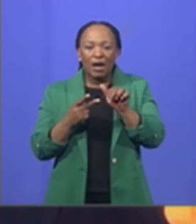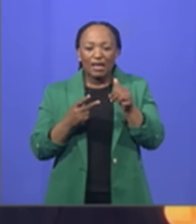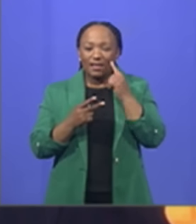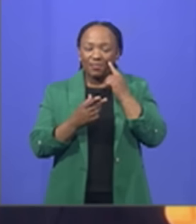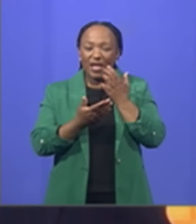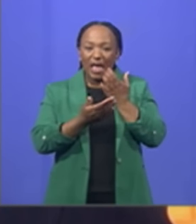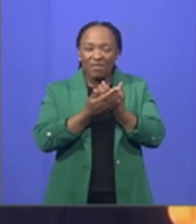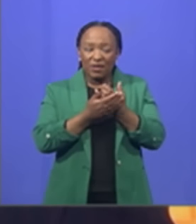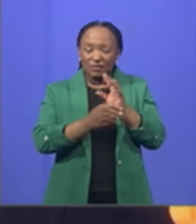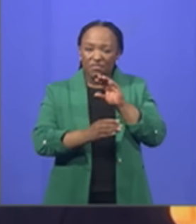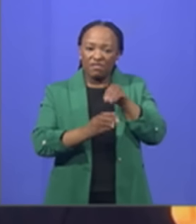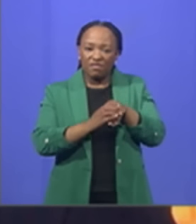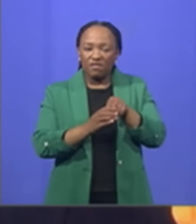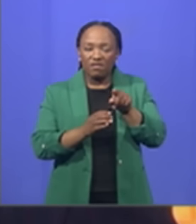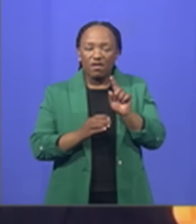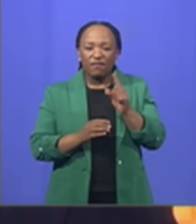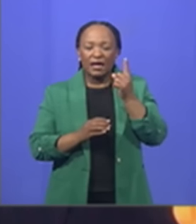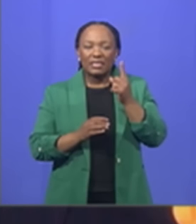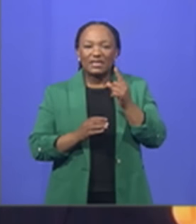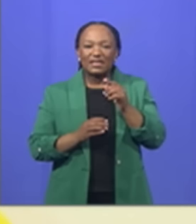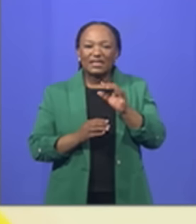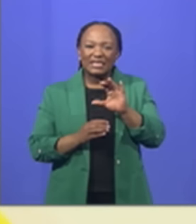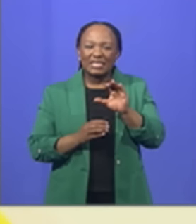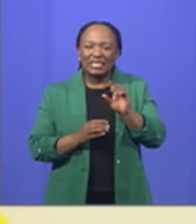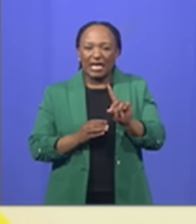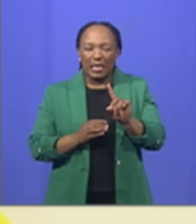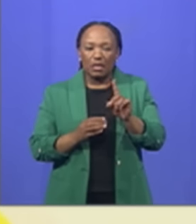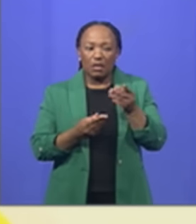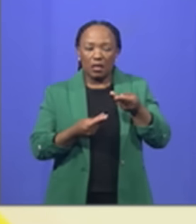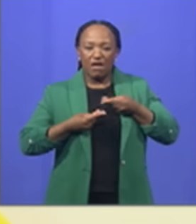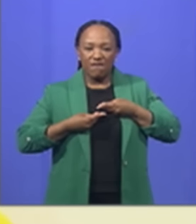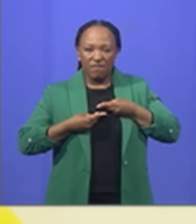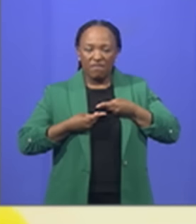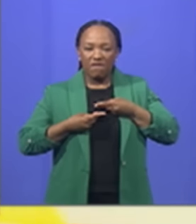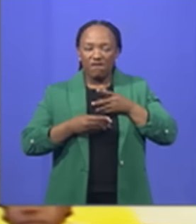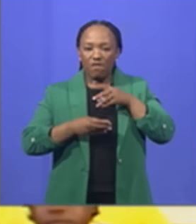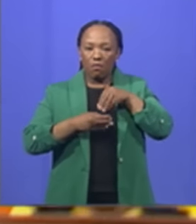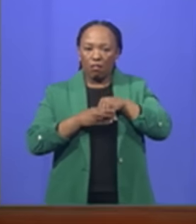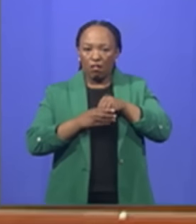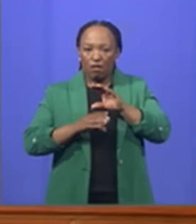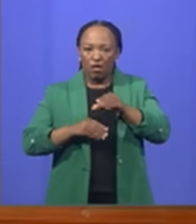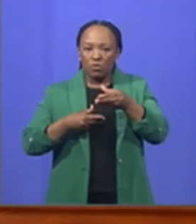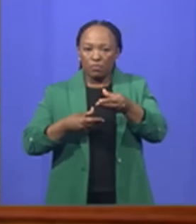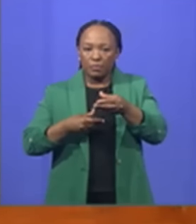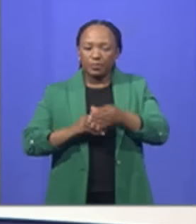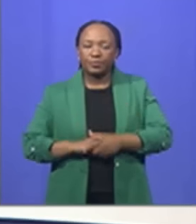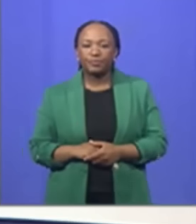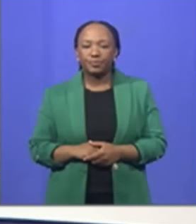which is contained with the first CD which was given to us containing the contents of the docket.